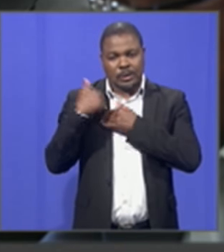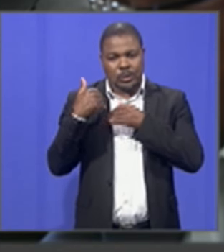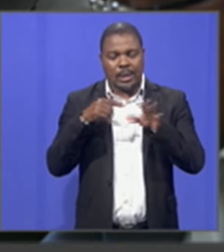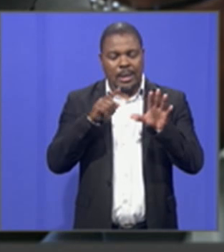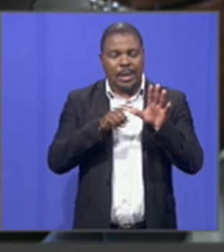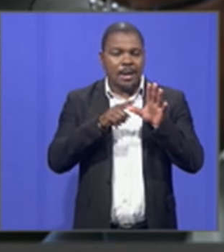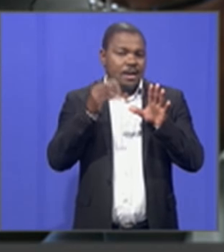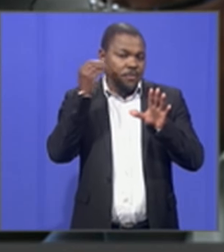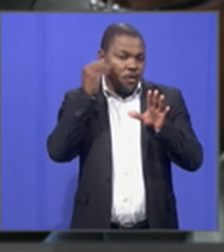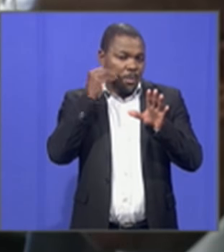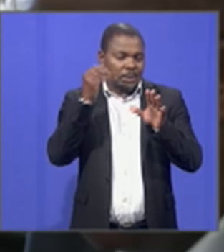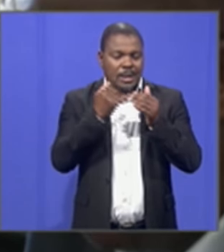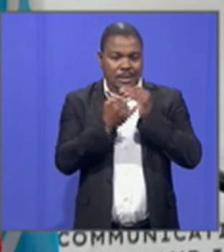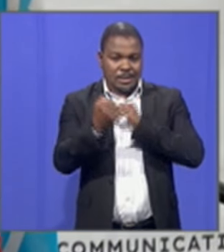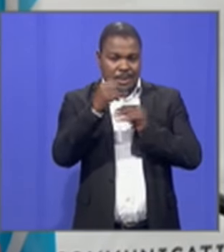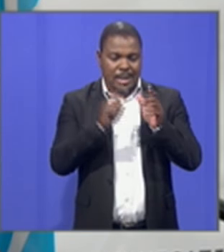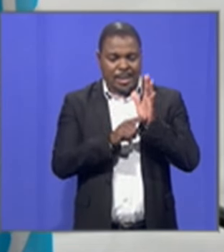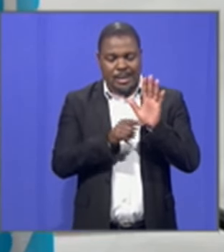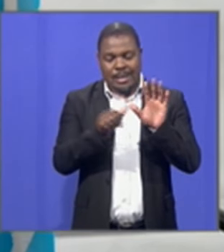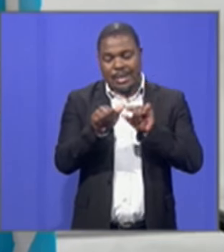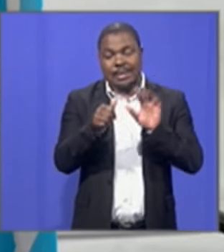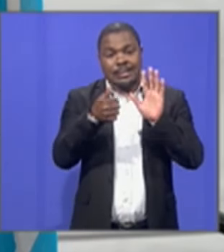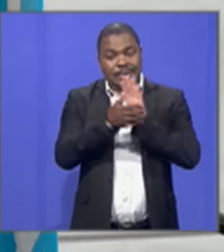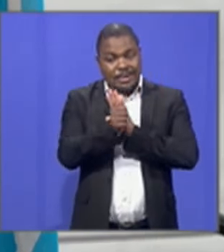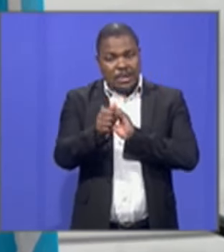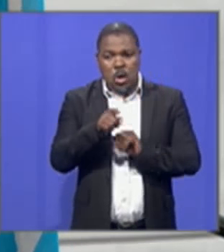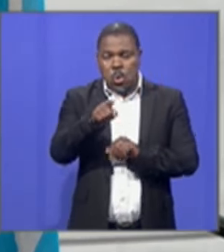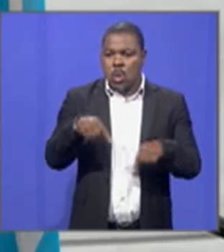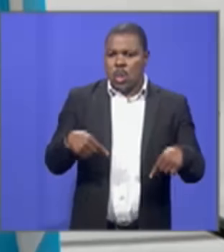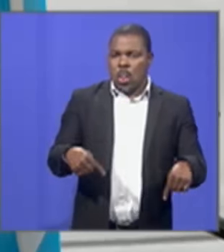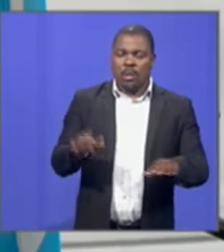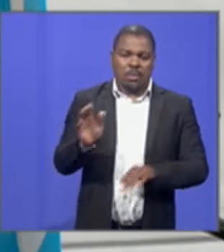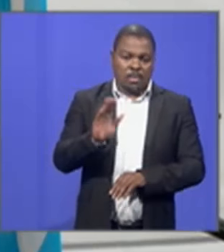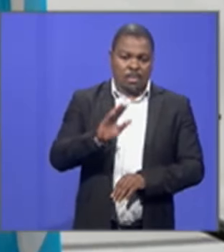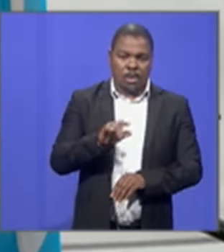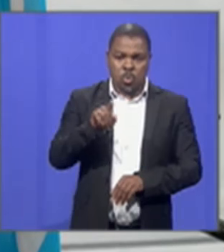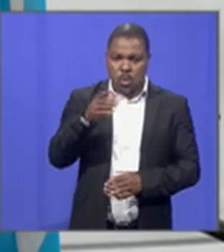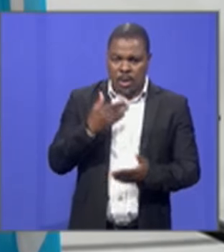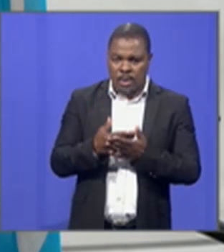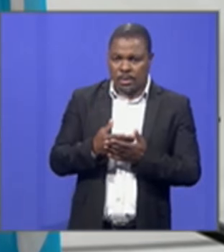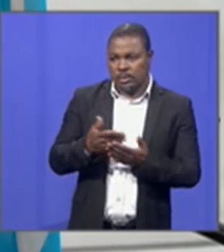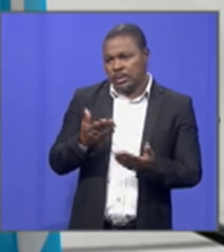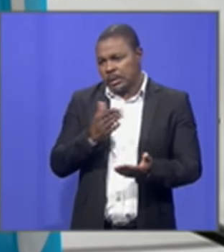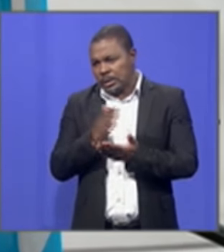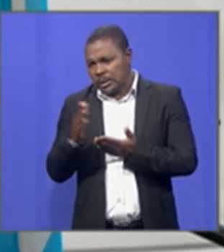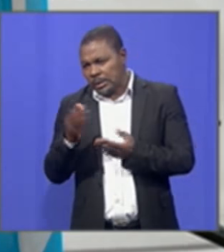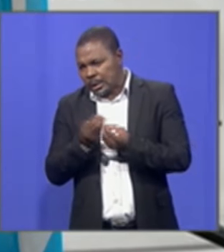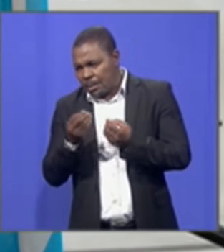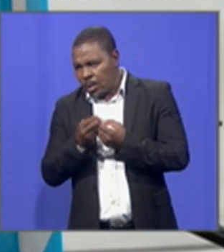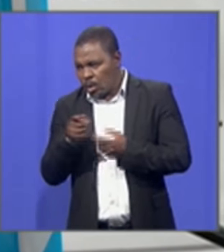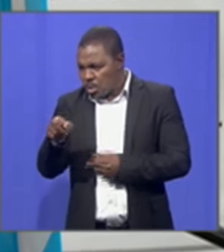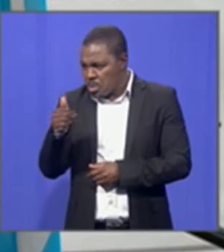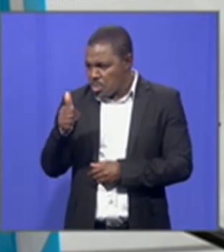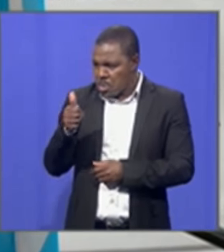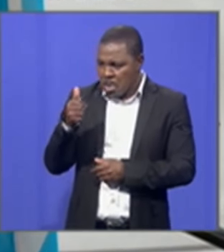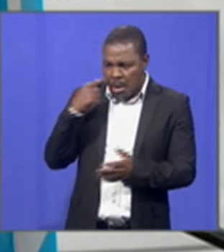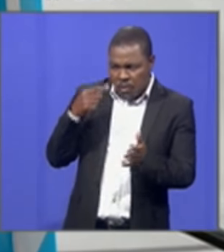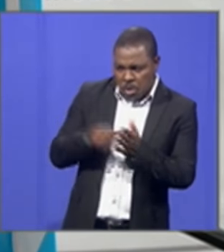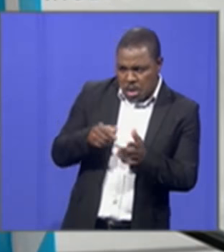sovereignty, and skills. Also, do not be afraid to refuse to adopt something if the